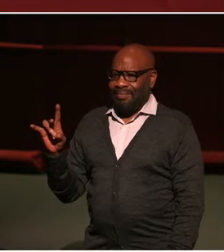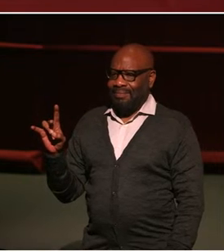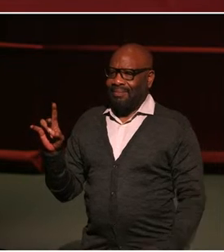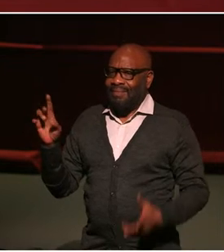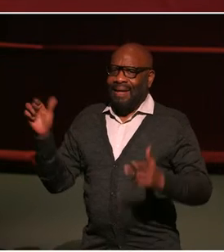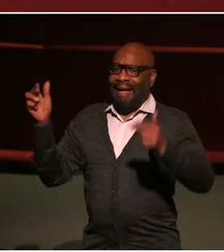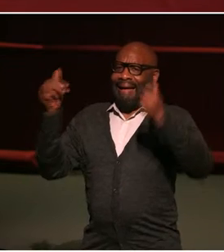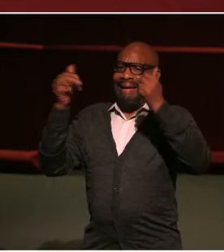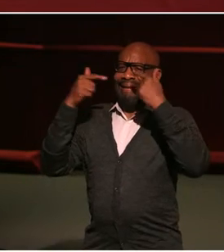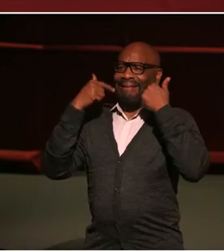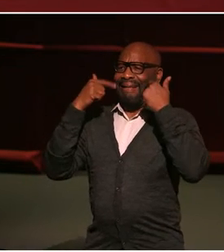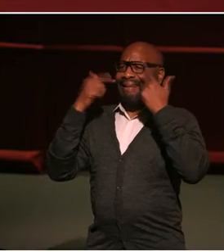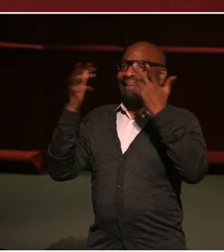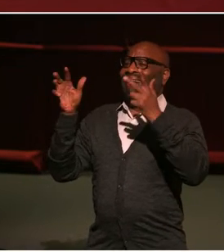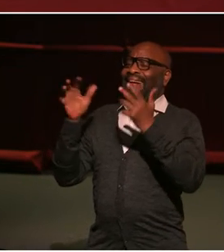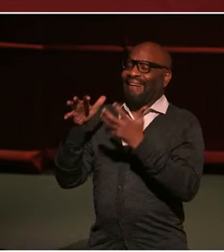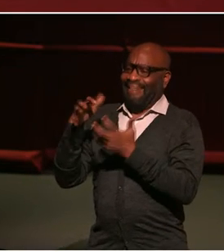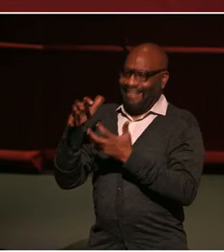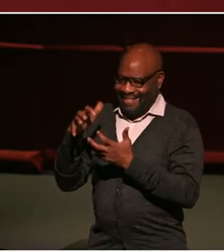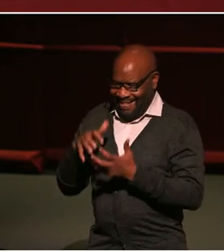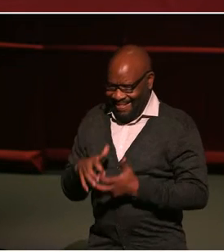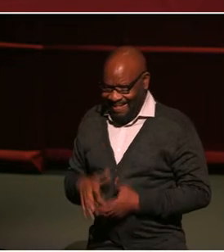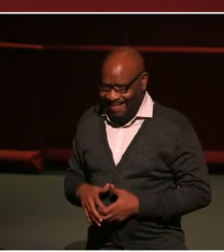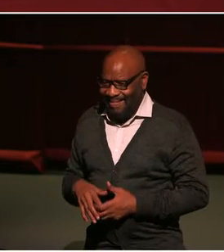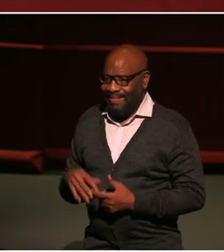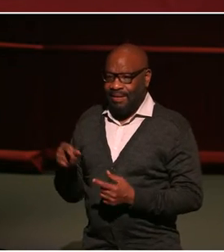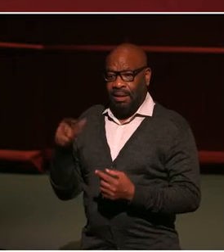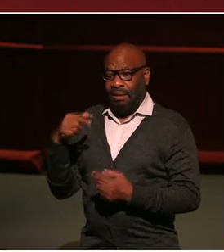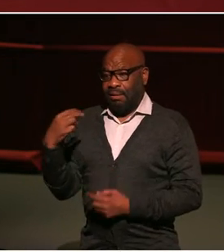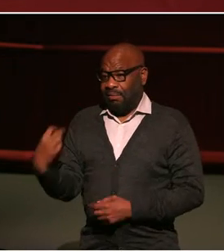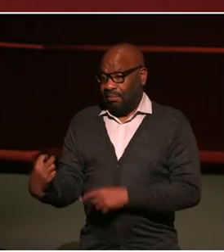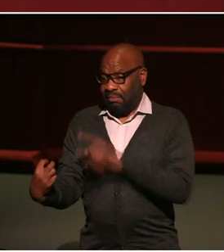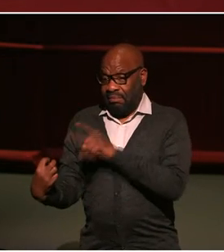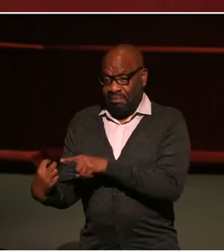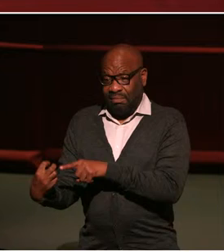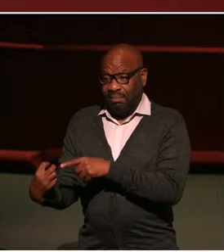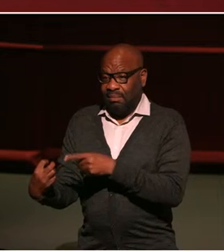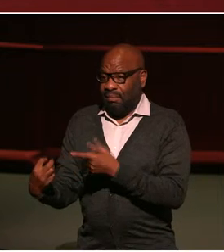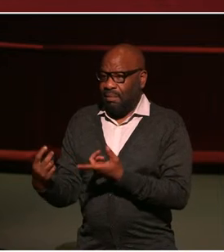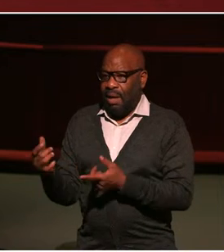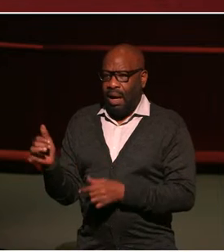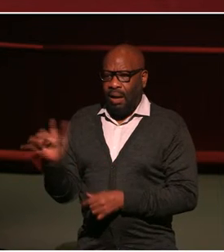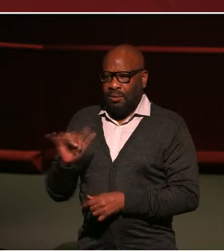But Lee Vollman, who is the wife of Ingmar Bergman, my favorite director.